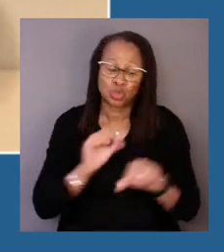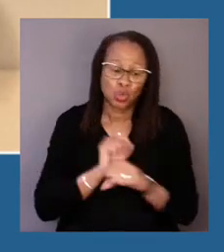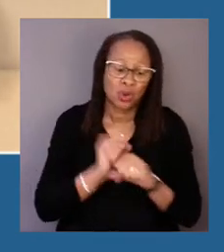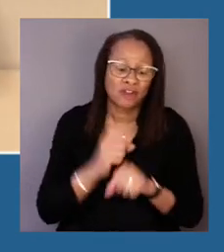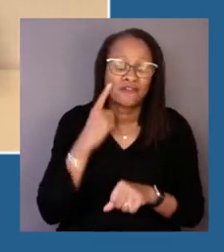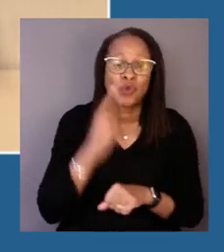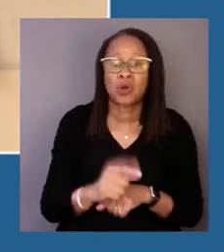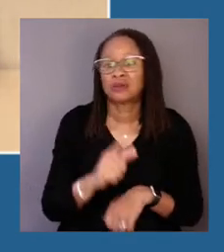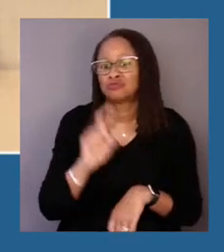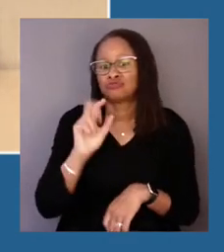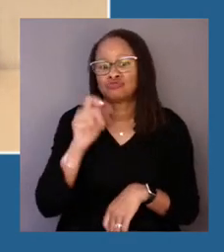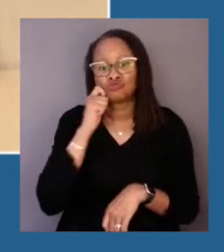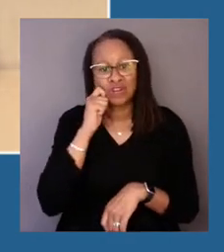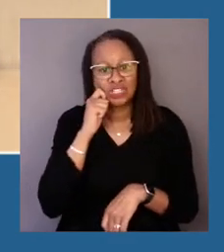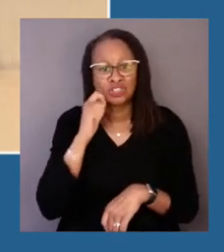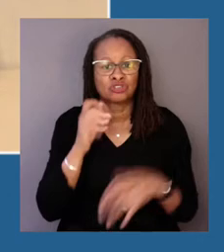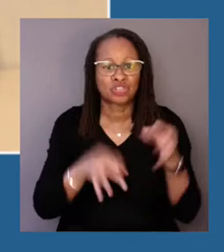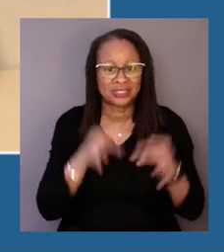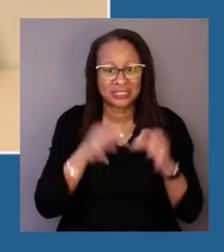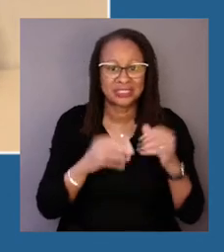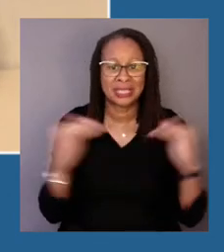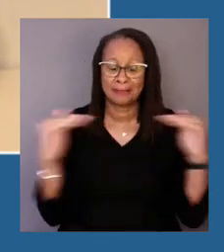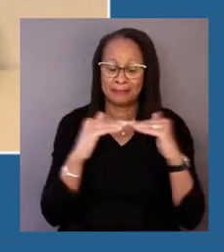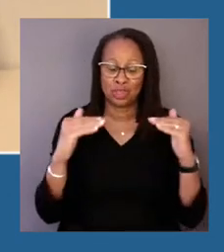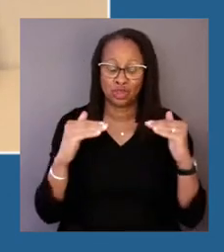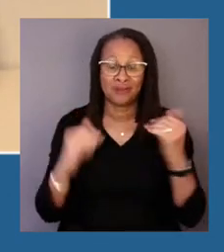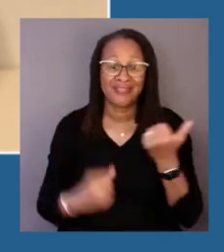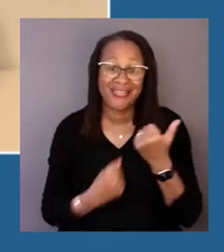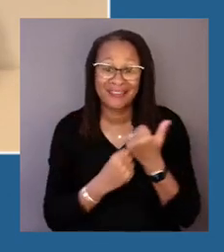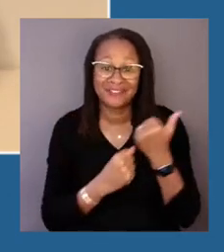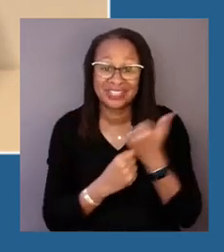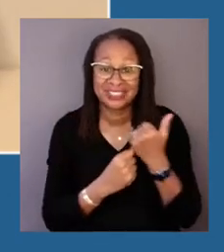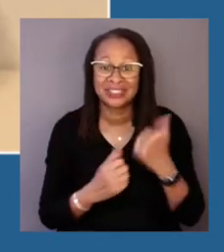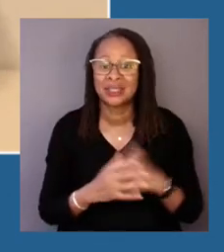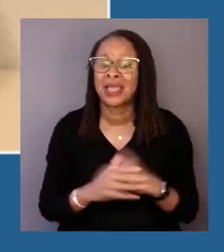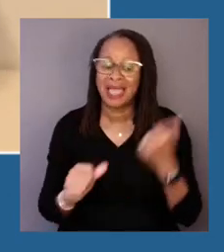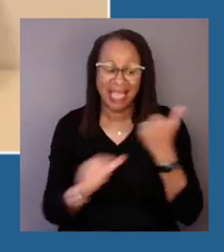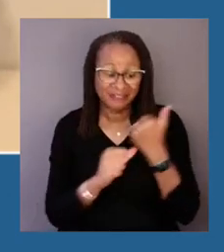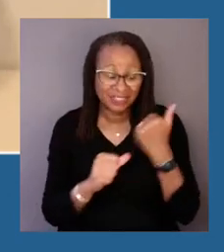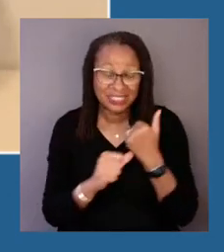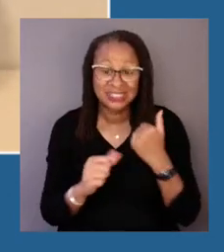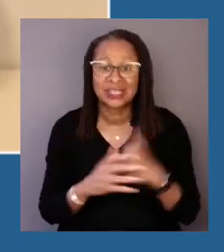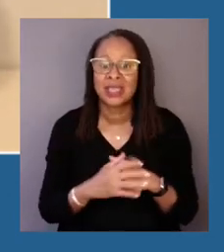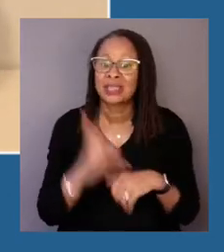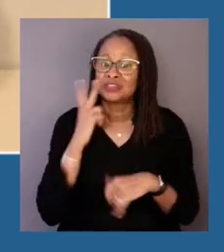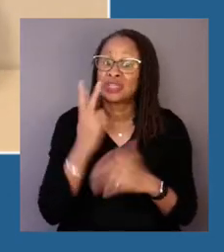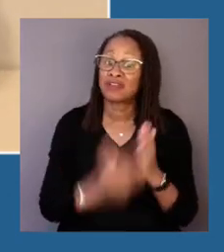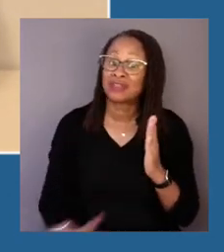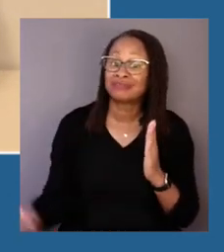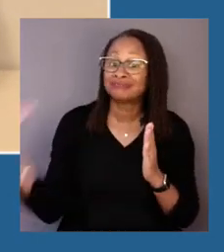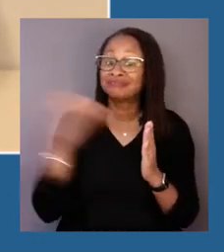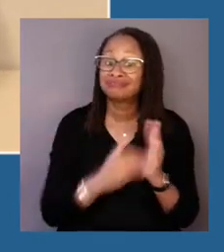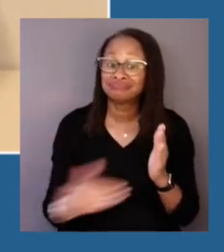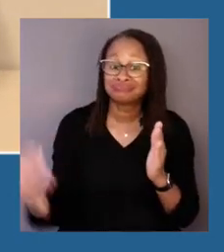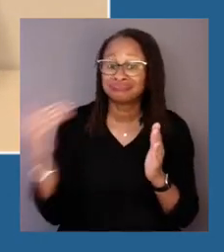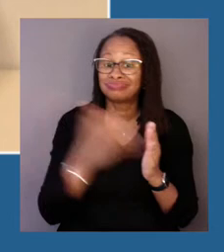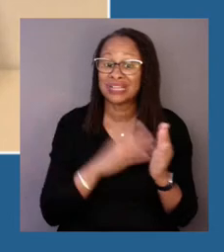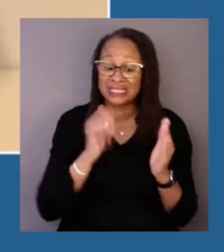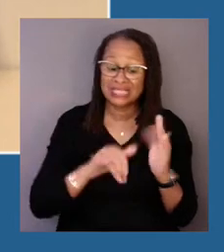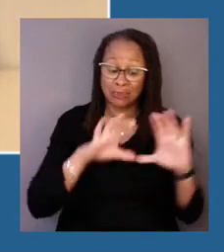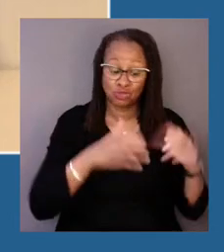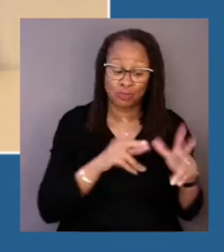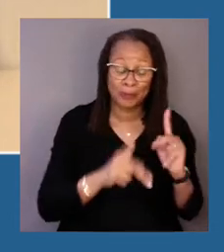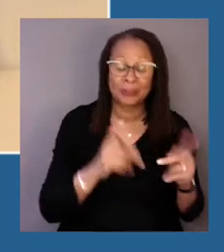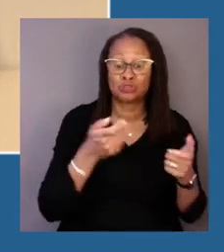like queer advocacy. So kind of like seeing how like repeatedly it's kind of like these same groups of people trying to kind of